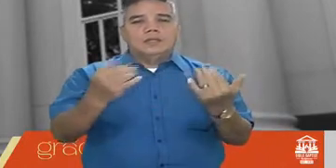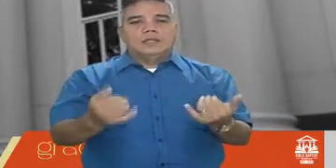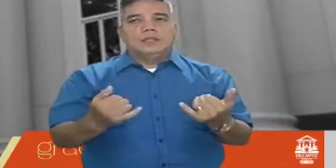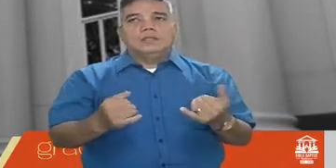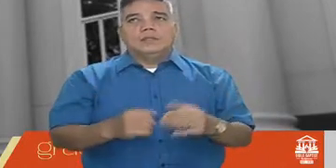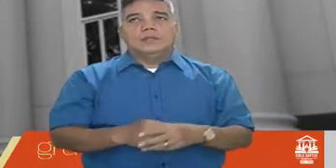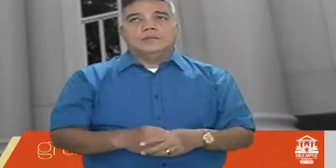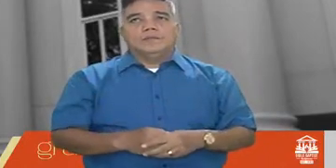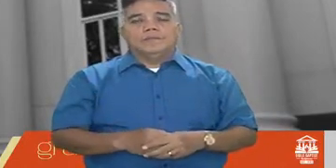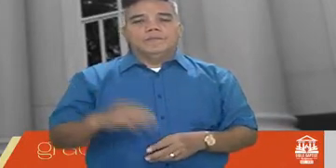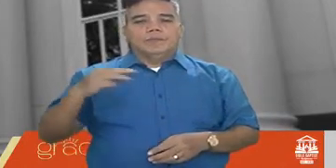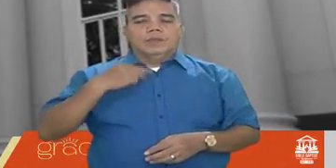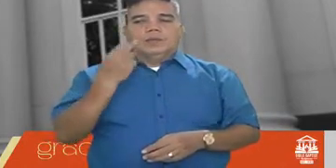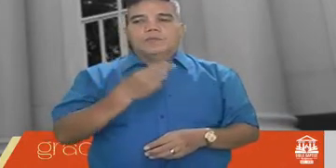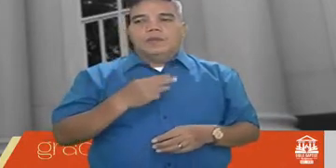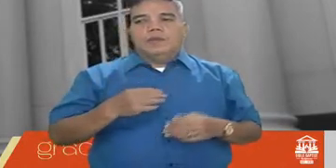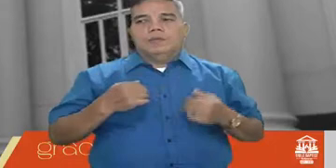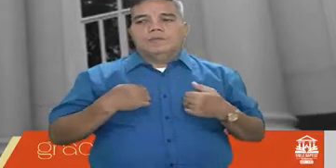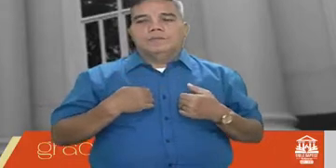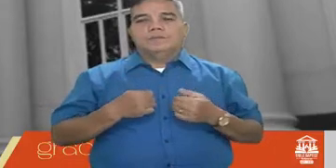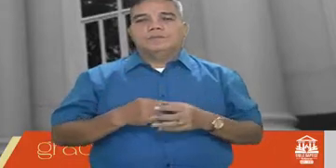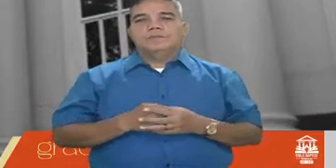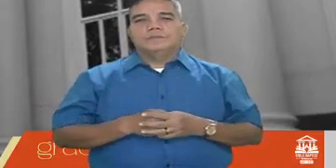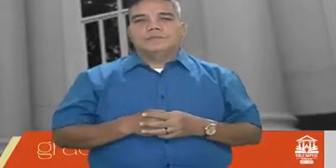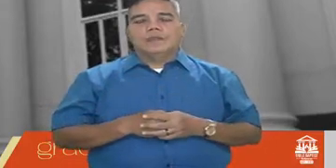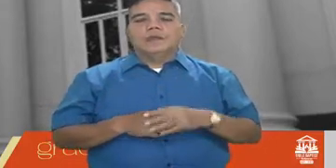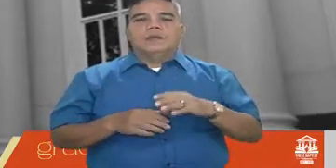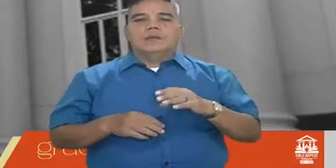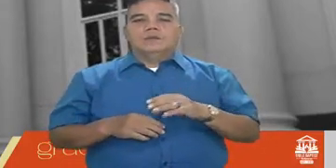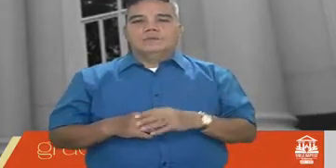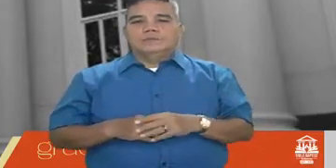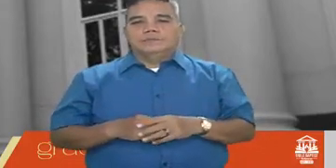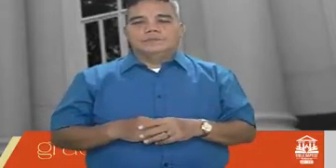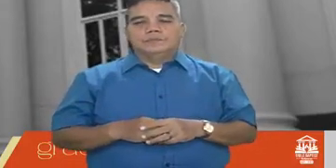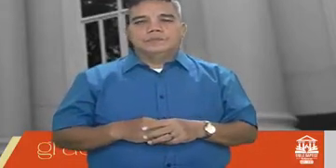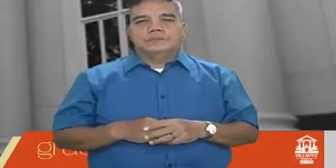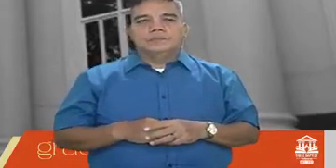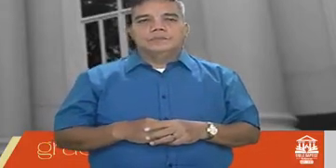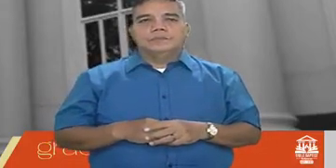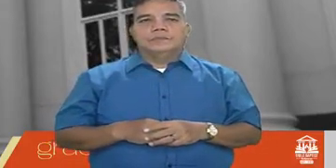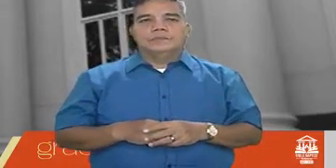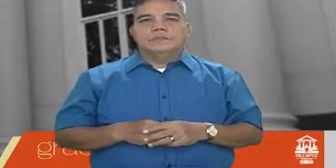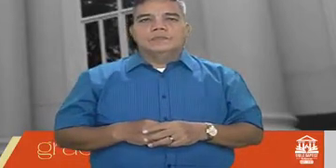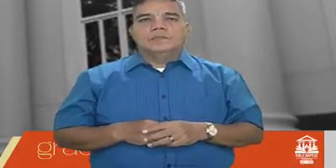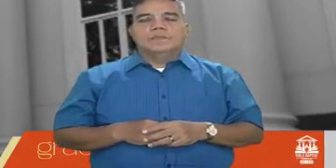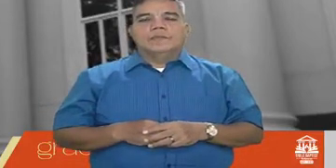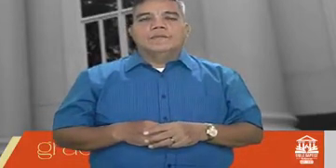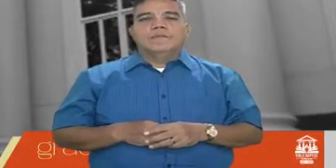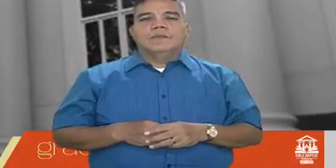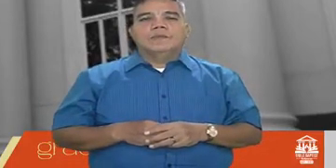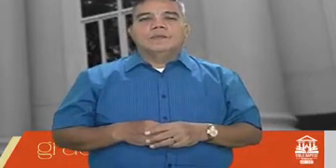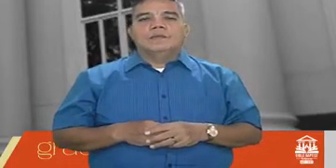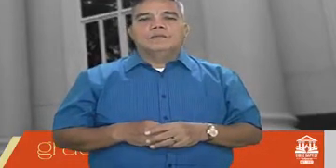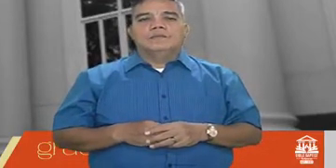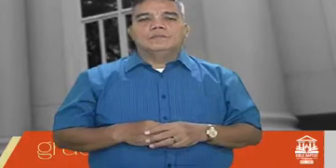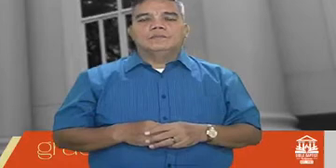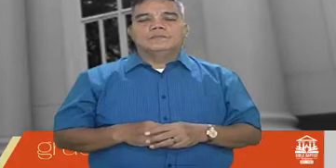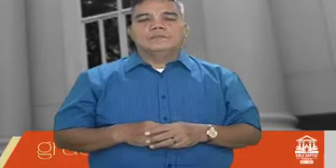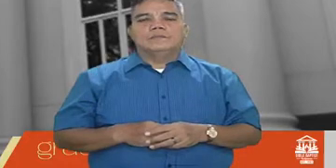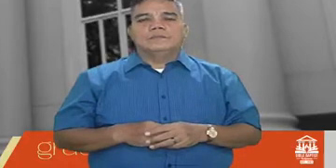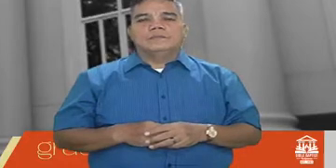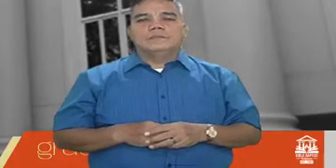this series, so we have still 4 to go, okay? So our